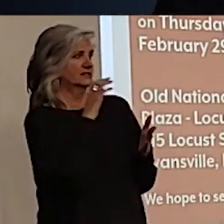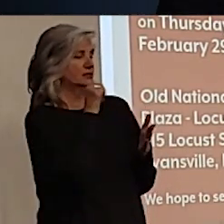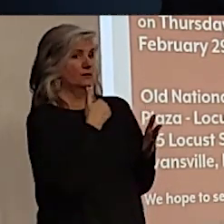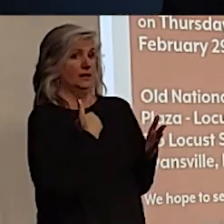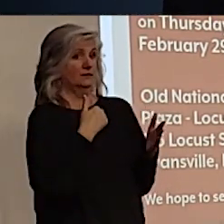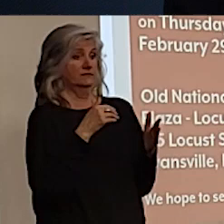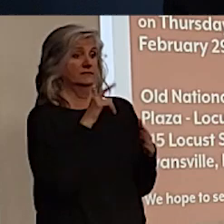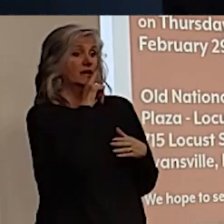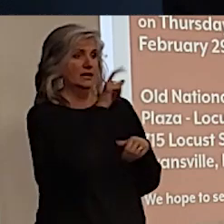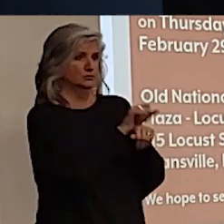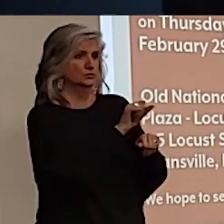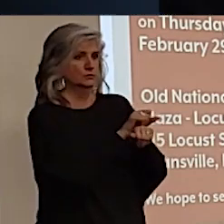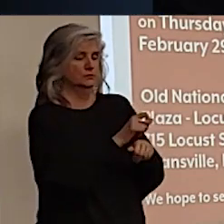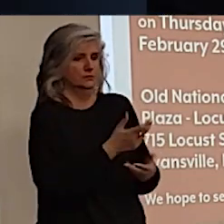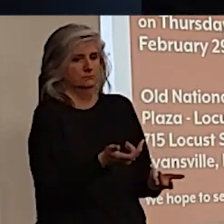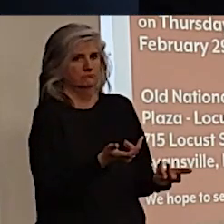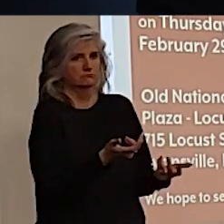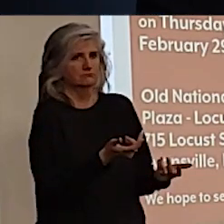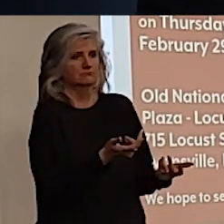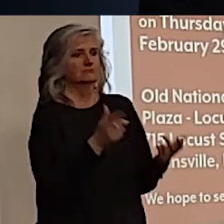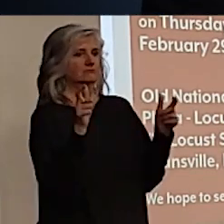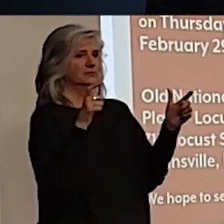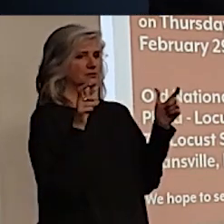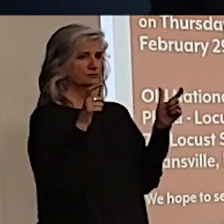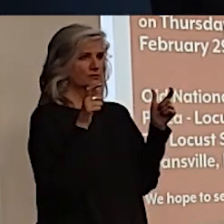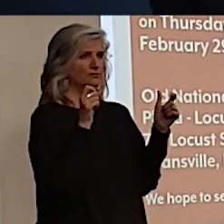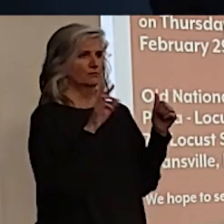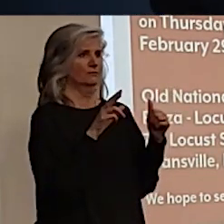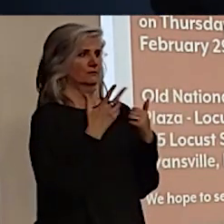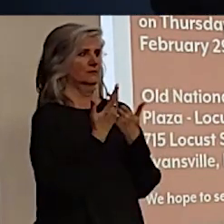any actual, you know, control or